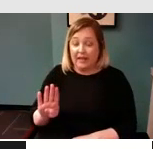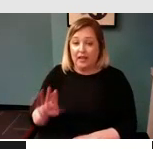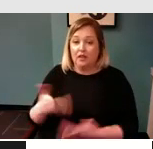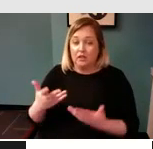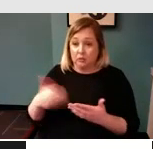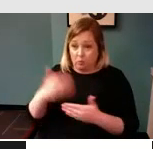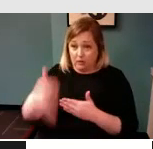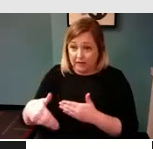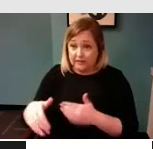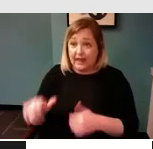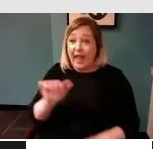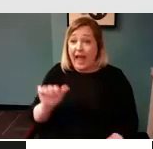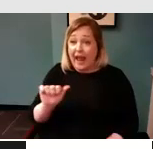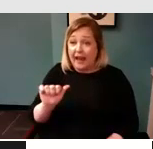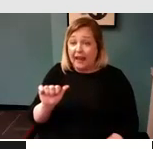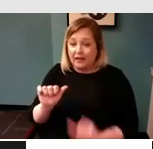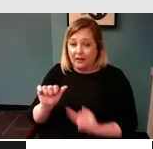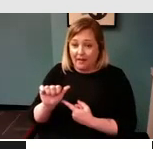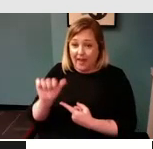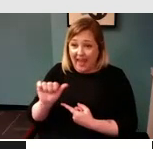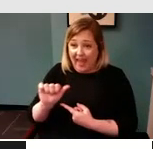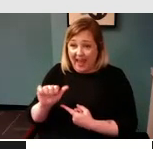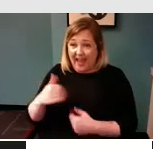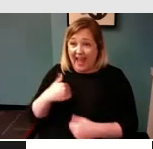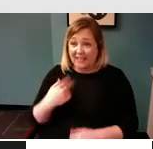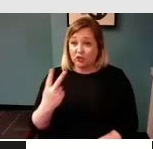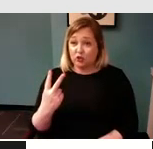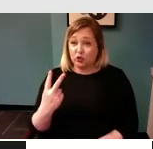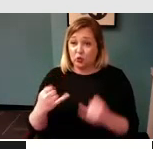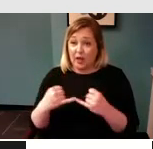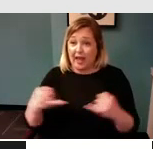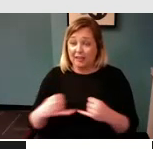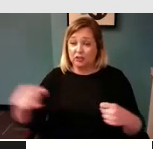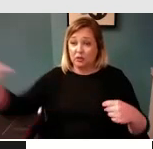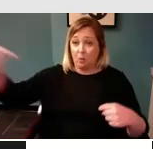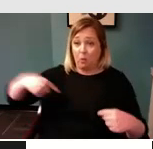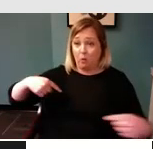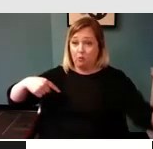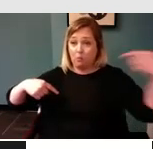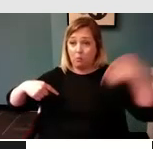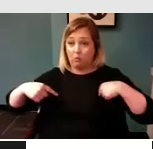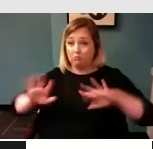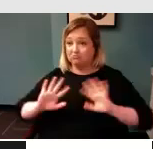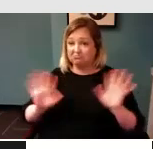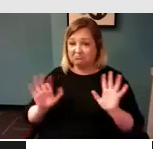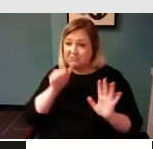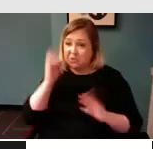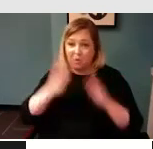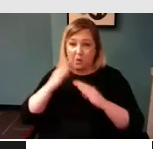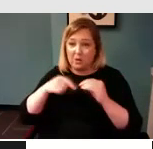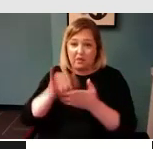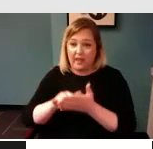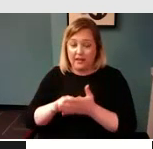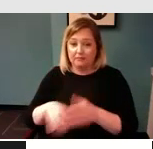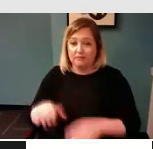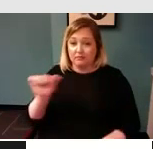has two edges coming inside. So we don't bother about that. A also has two edges going outside, one